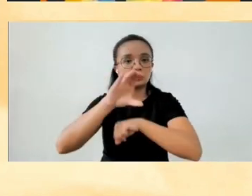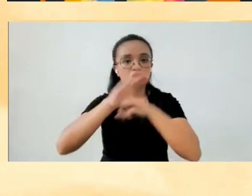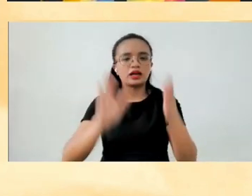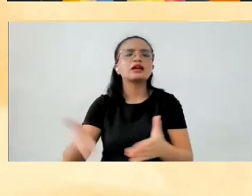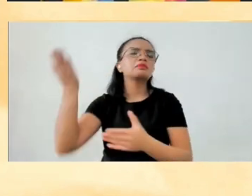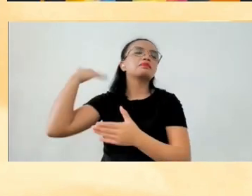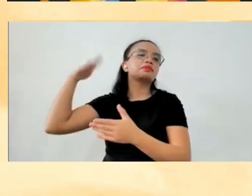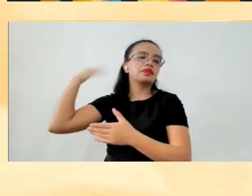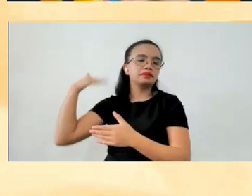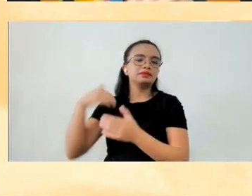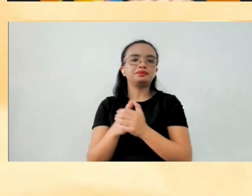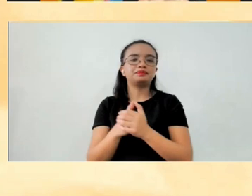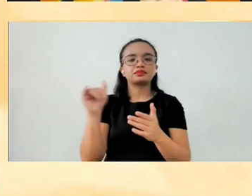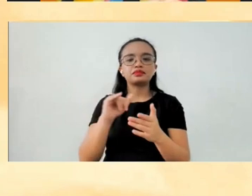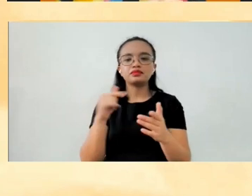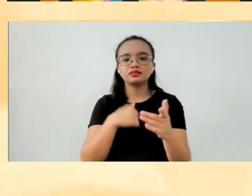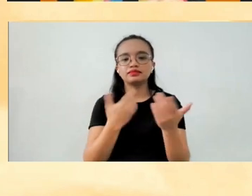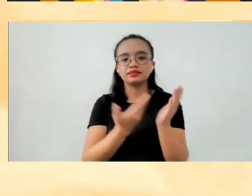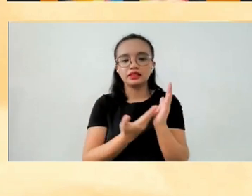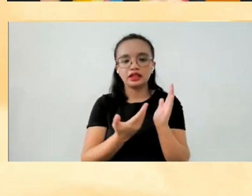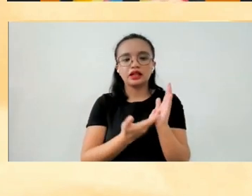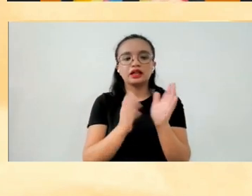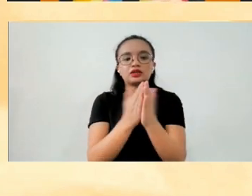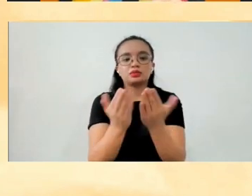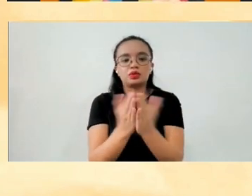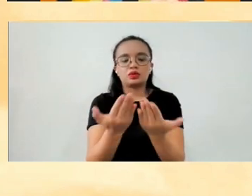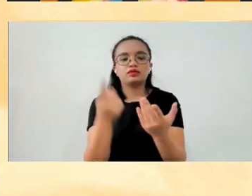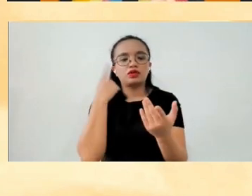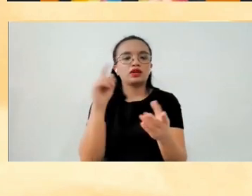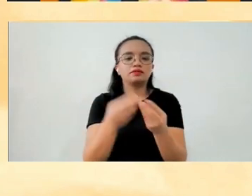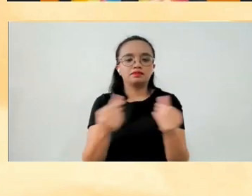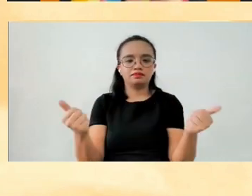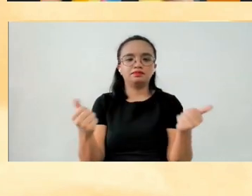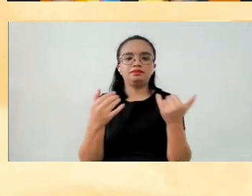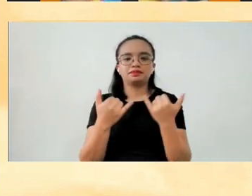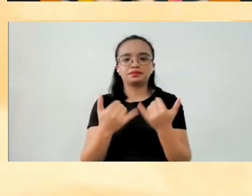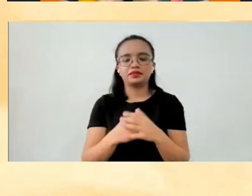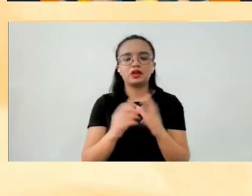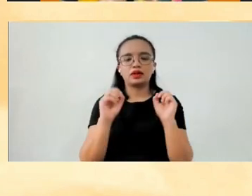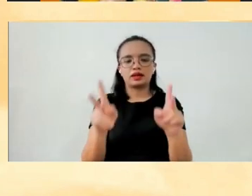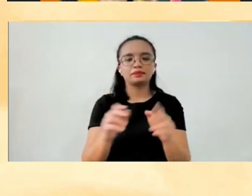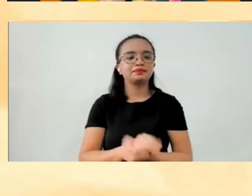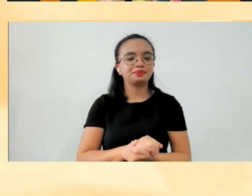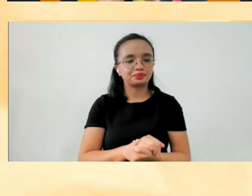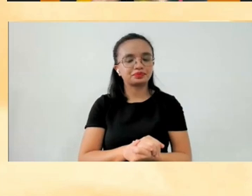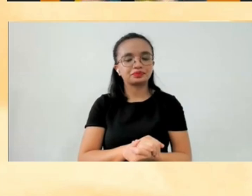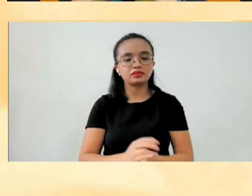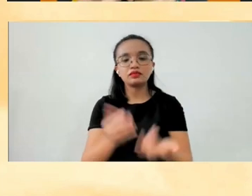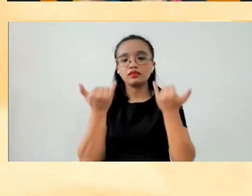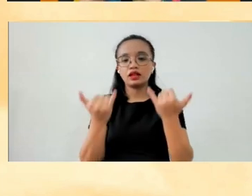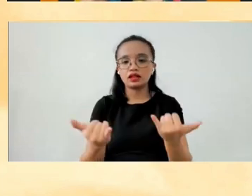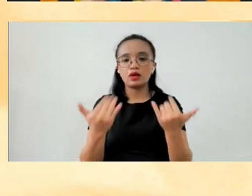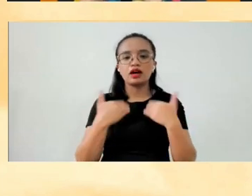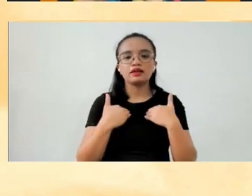based also on the book I wrote, which is The Path to Healing and Presence. Okay, first of all, let's have a